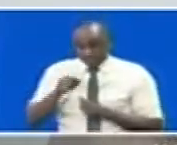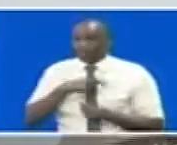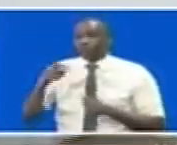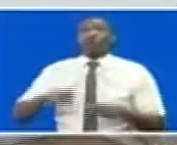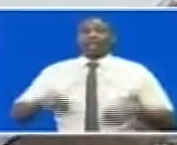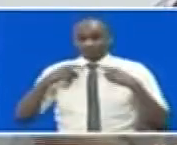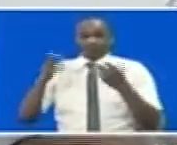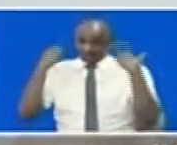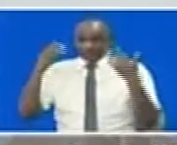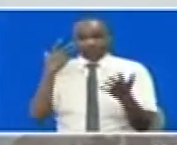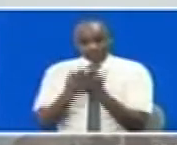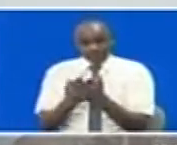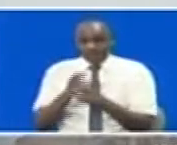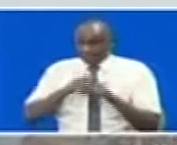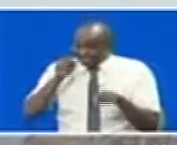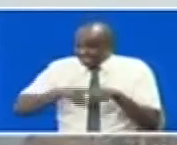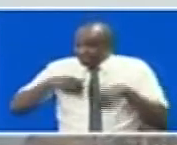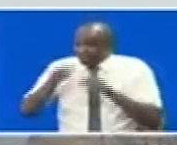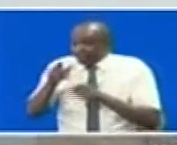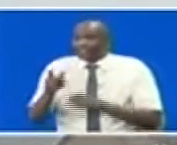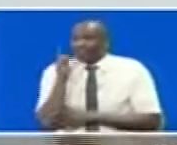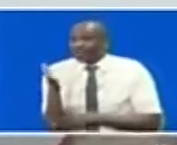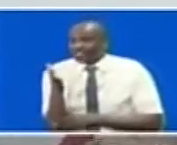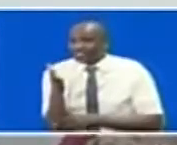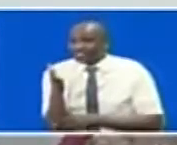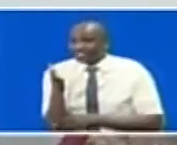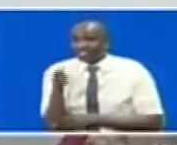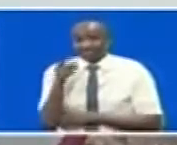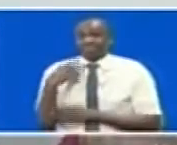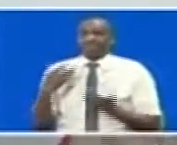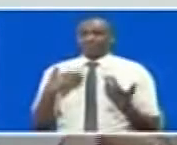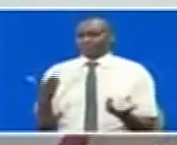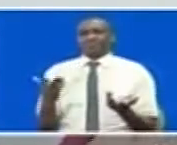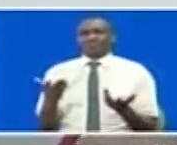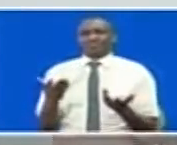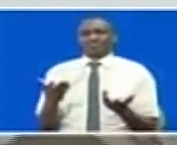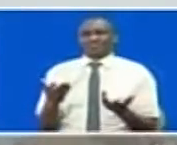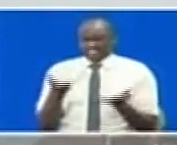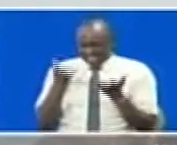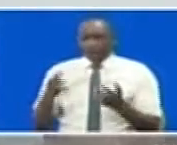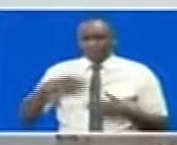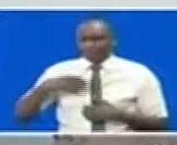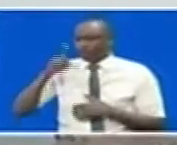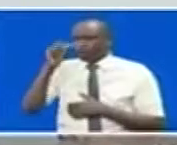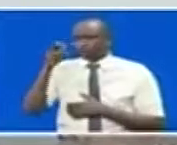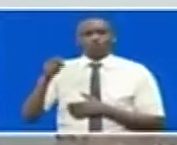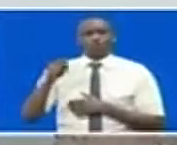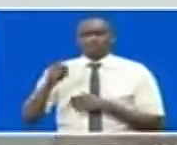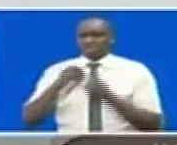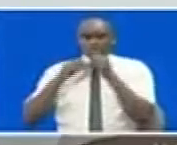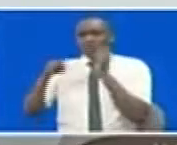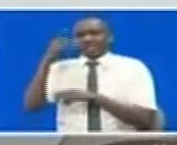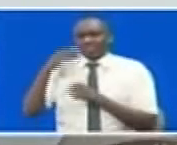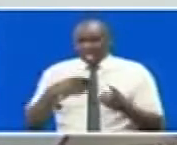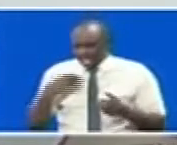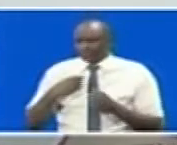imprisonment. But here we come and we are relying on this law on hate speech, where the fine is $1 million. I mean, these days, lotto winners have $1 million. It's one